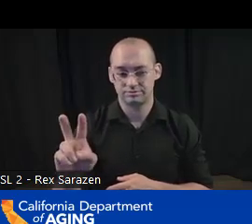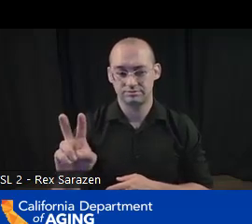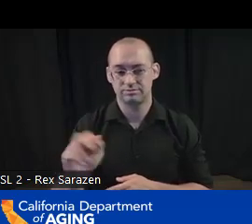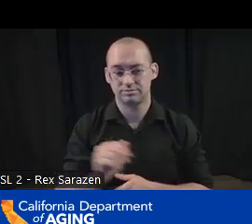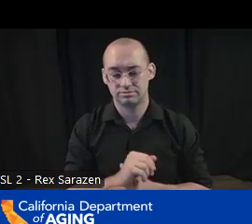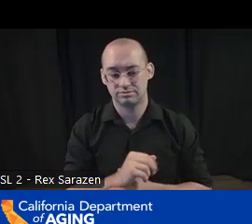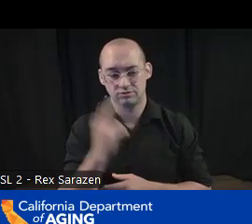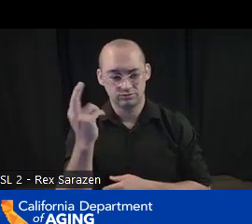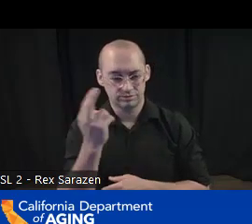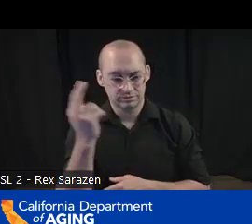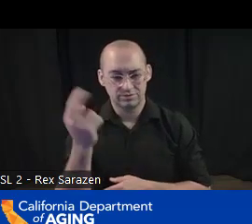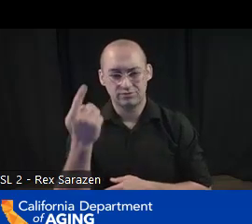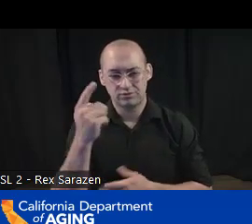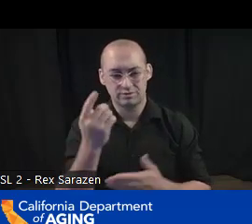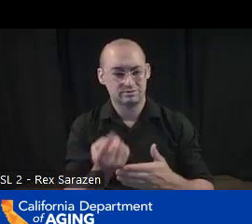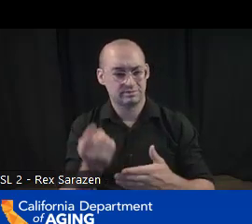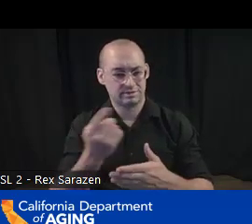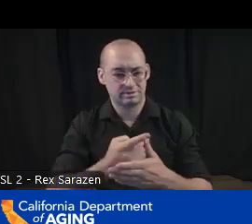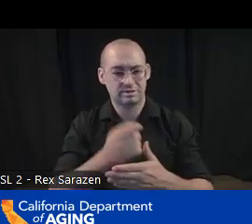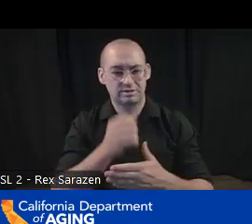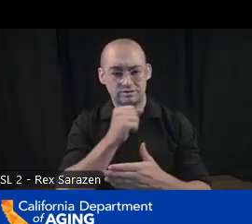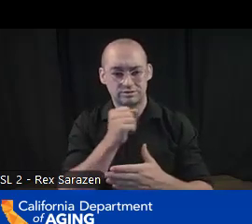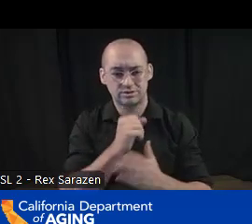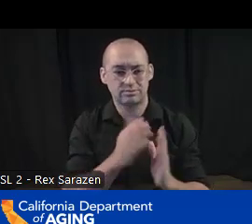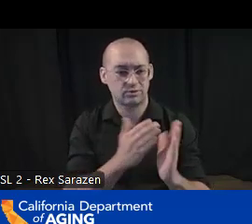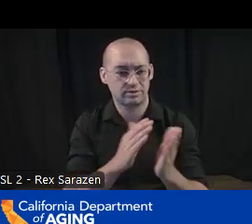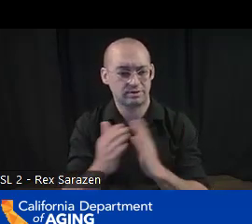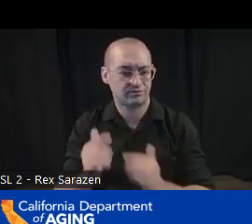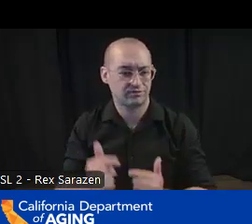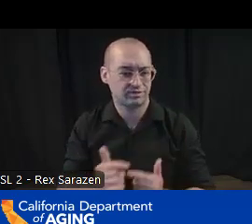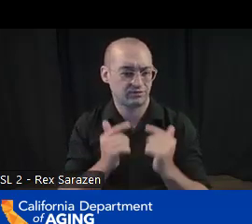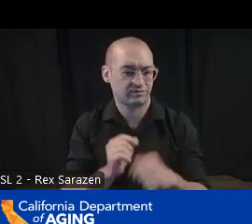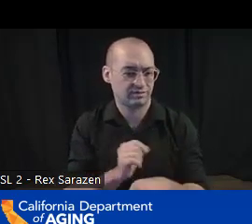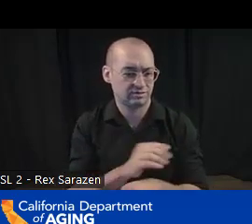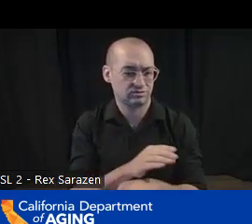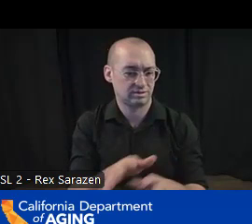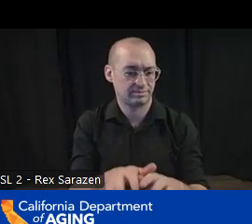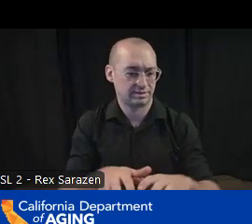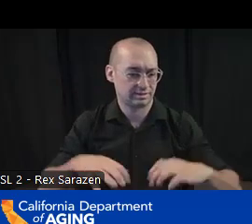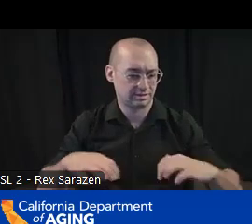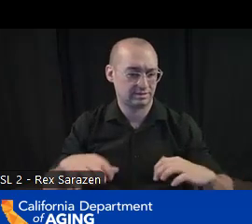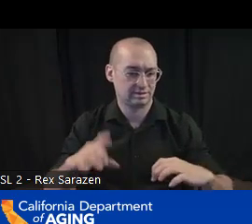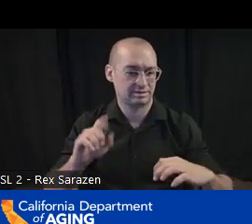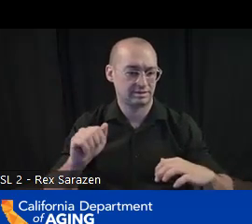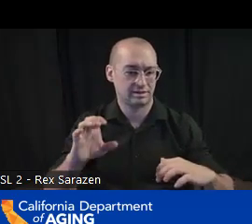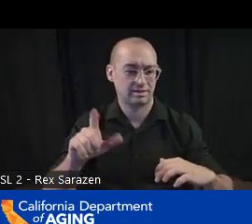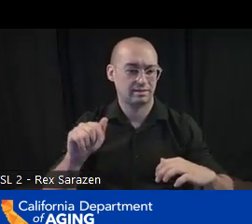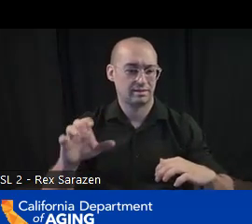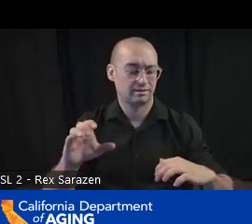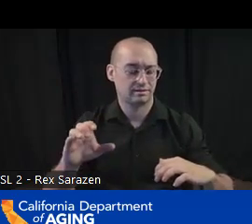The purpose of the Disability and Aging Community Living Advisory Committee, or DACLAC,